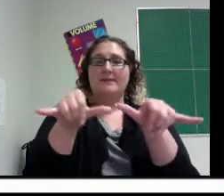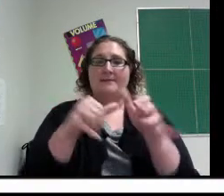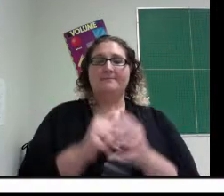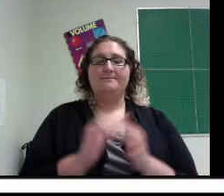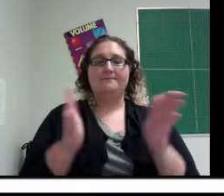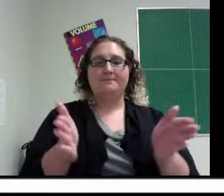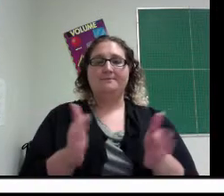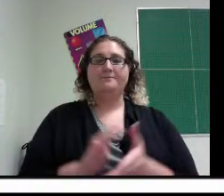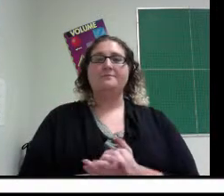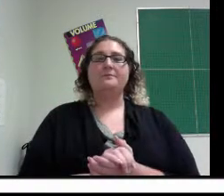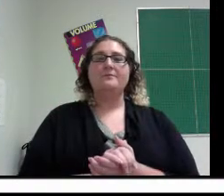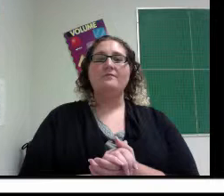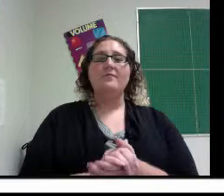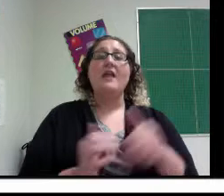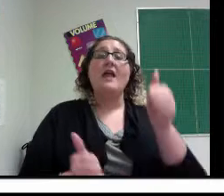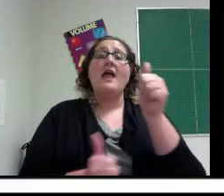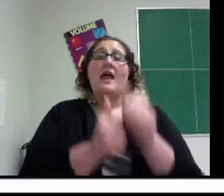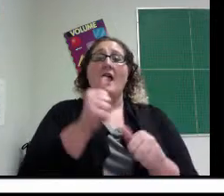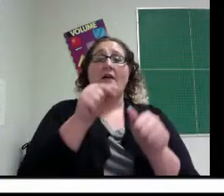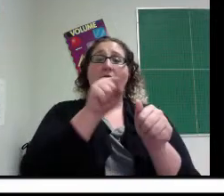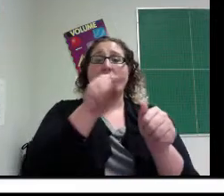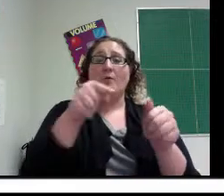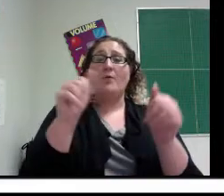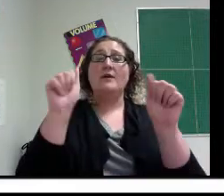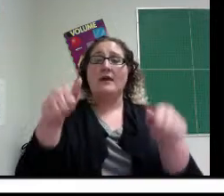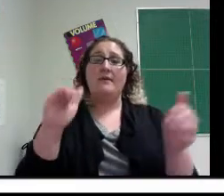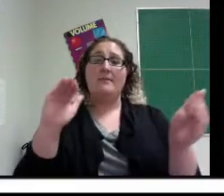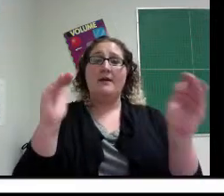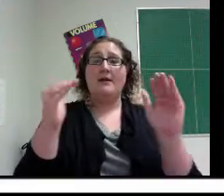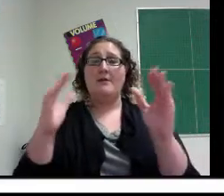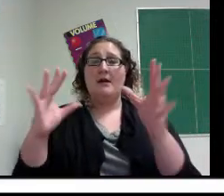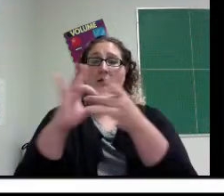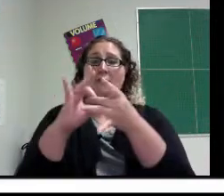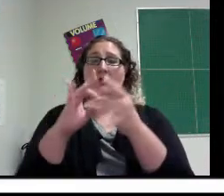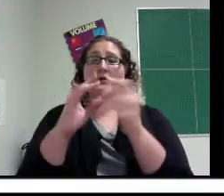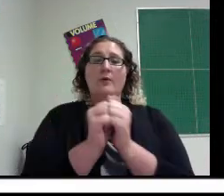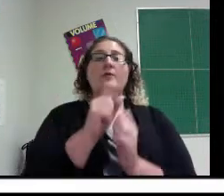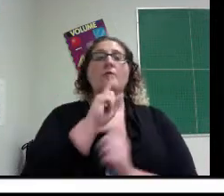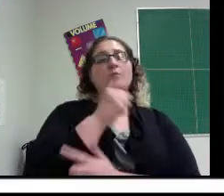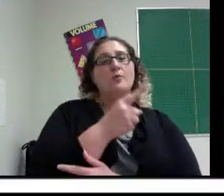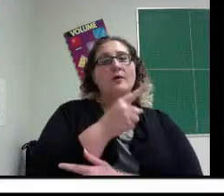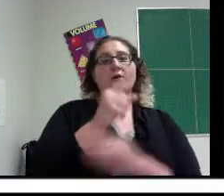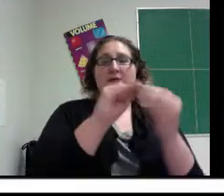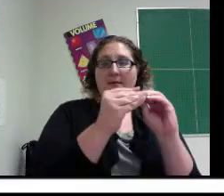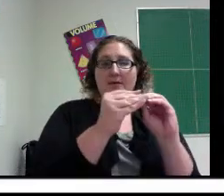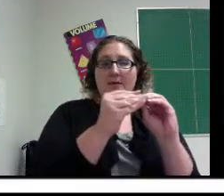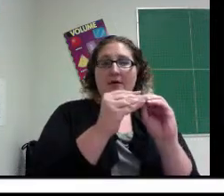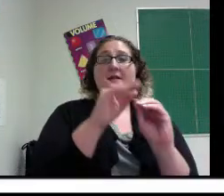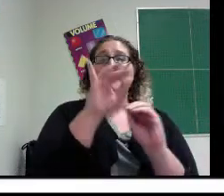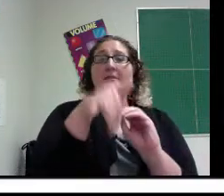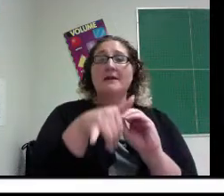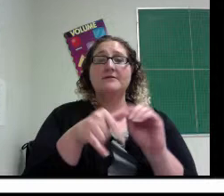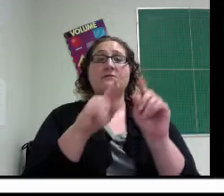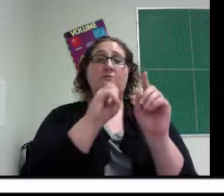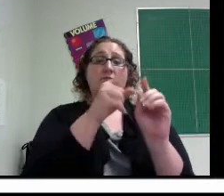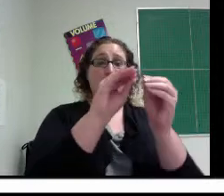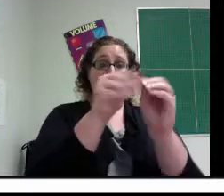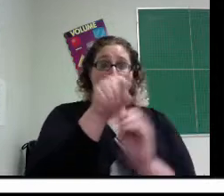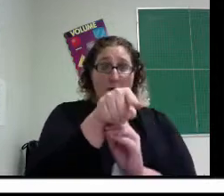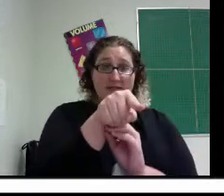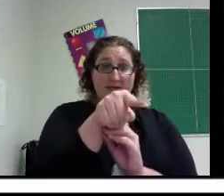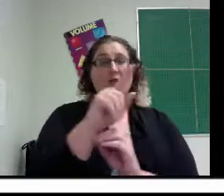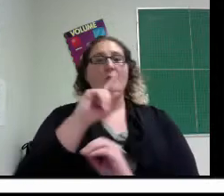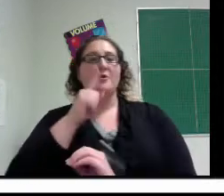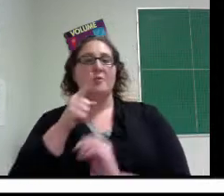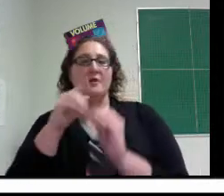Every point on a line can be paired with a real number. This makes a one-to-one correspondence between points on the line and real numbers. The real